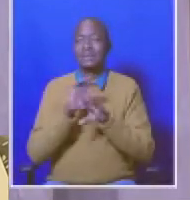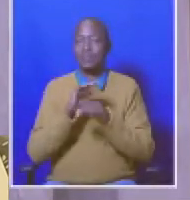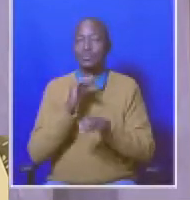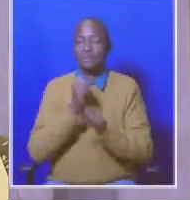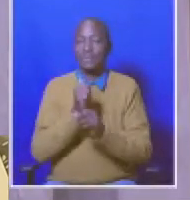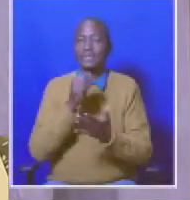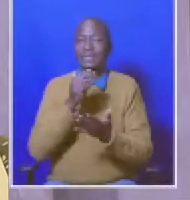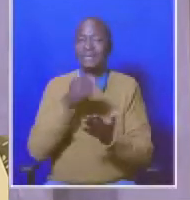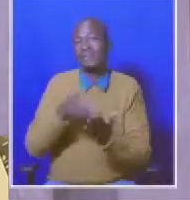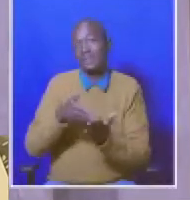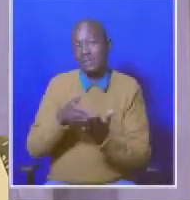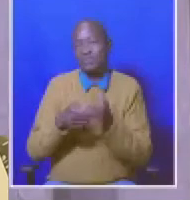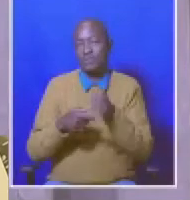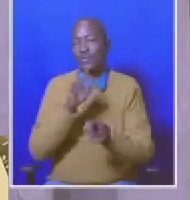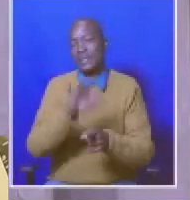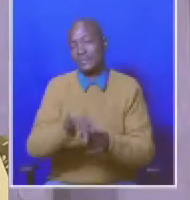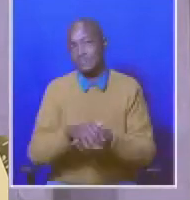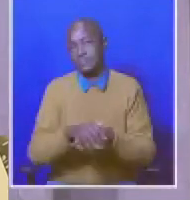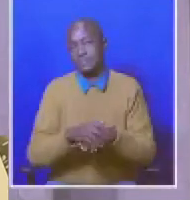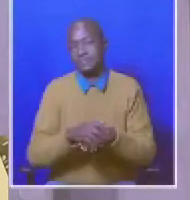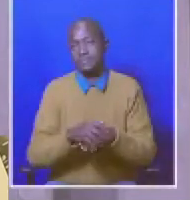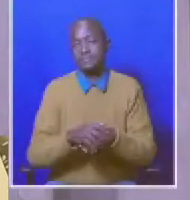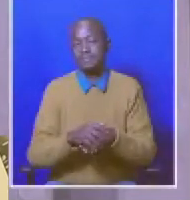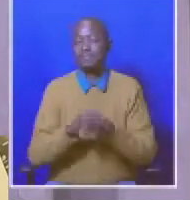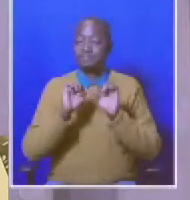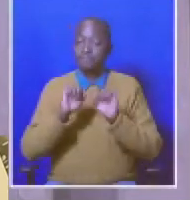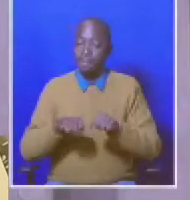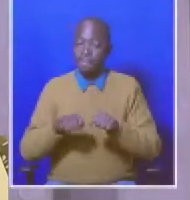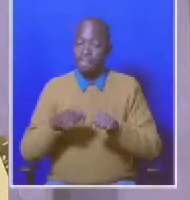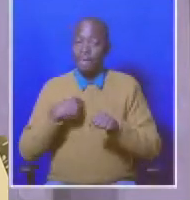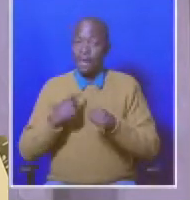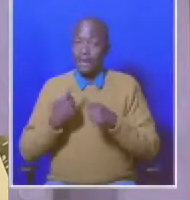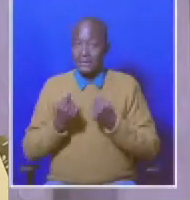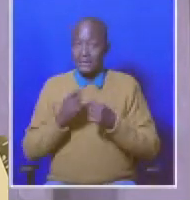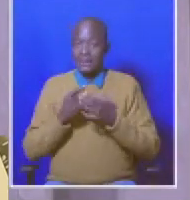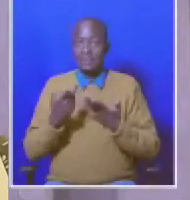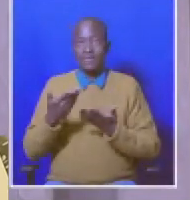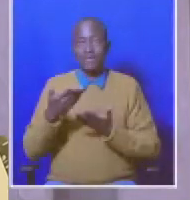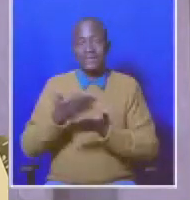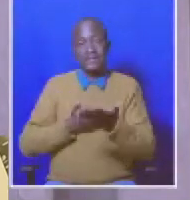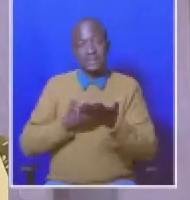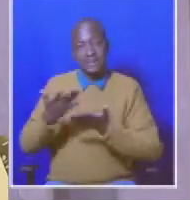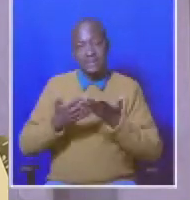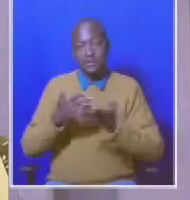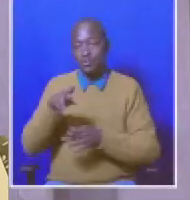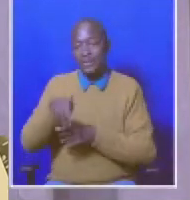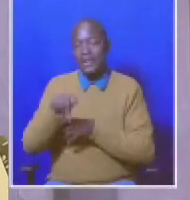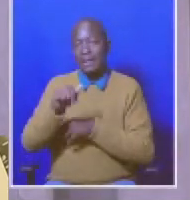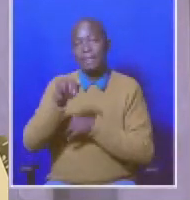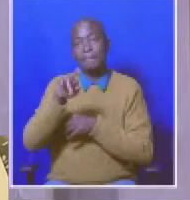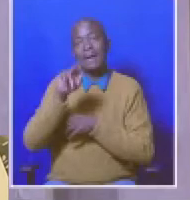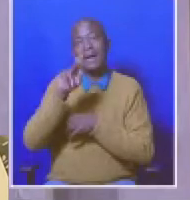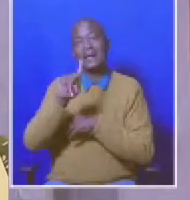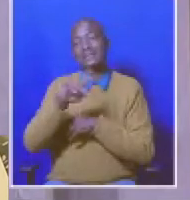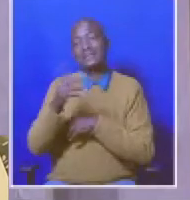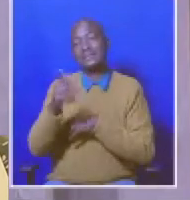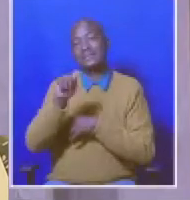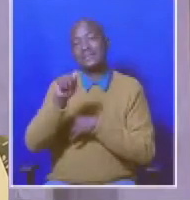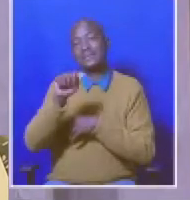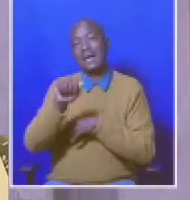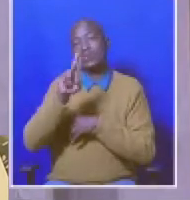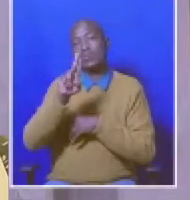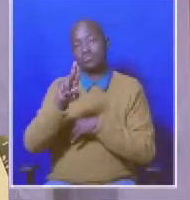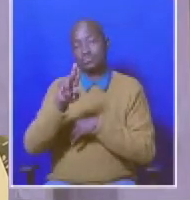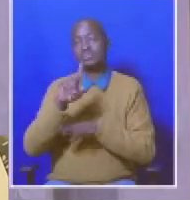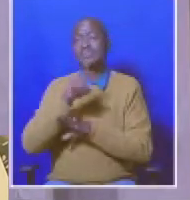available. I did have a discussion with Honorable Pakstau, who had promised